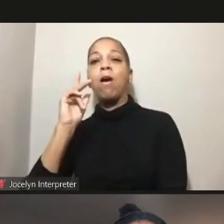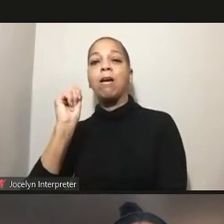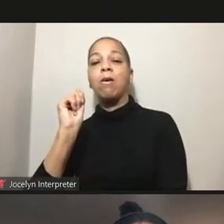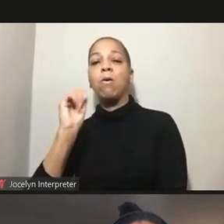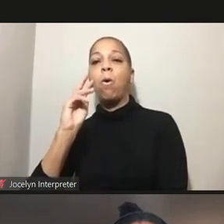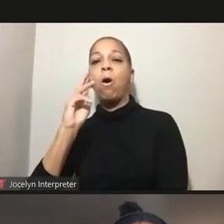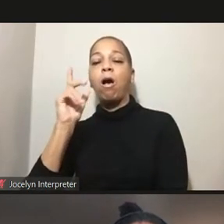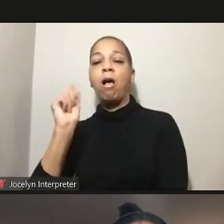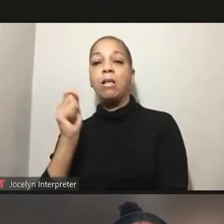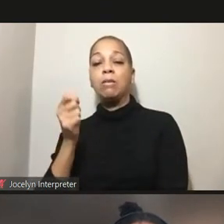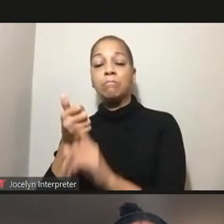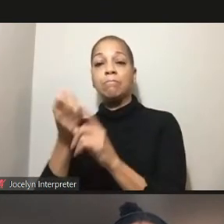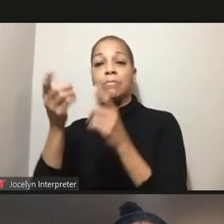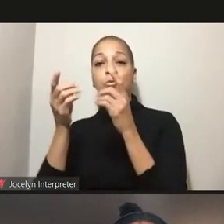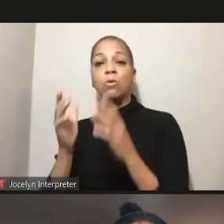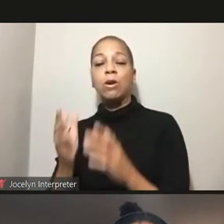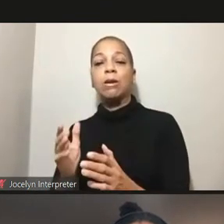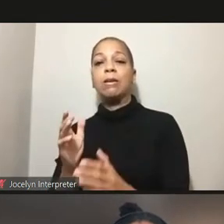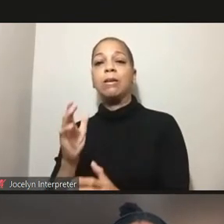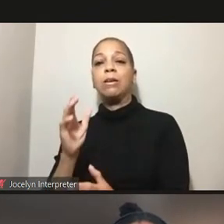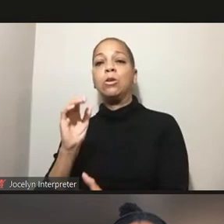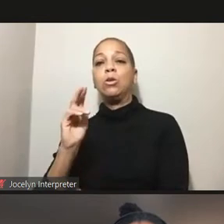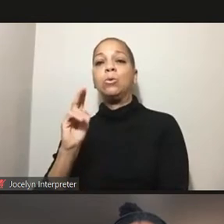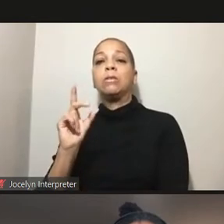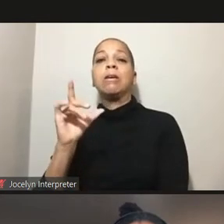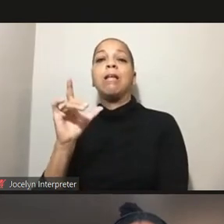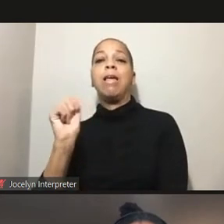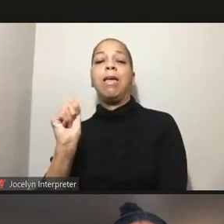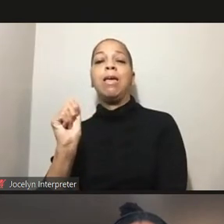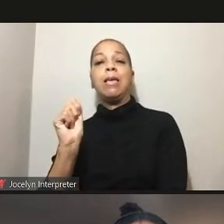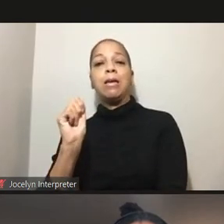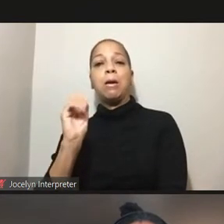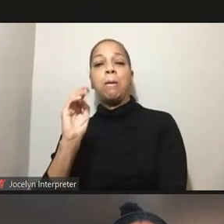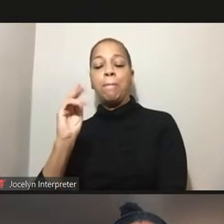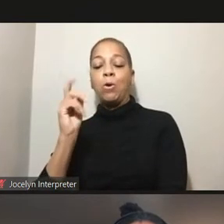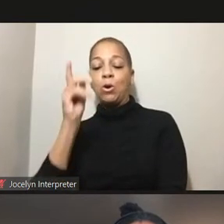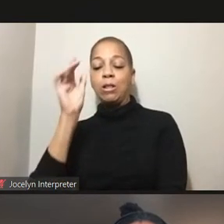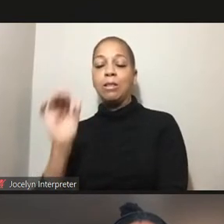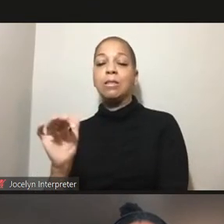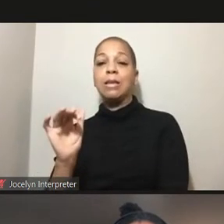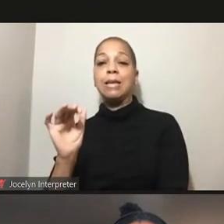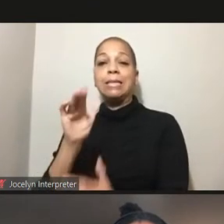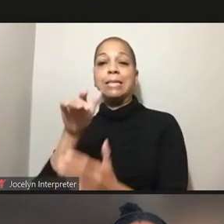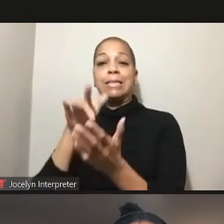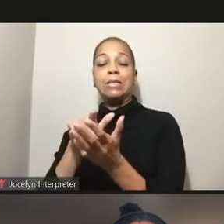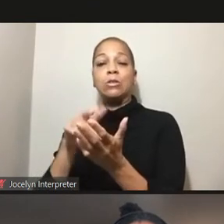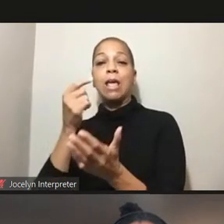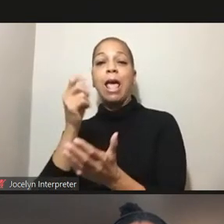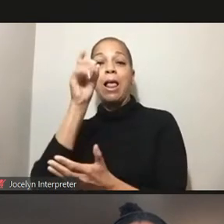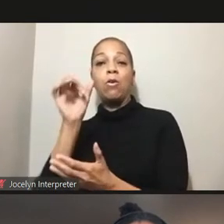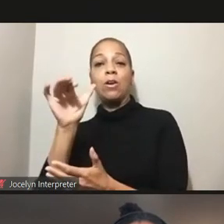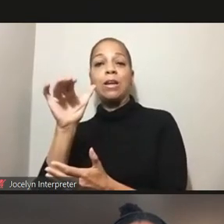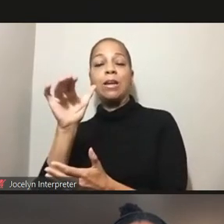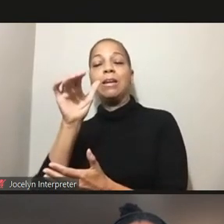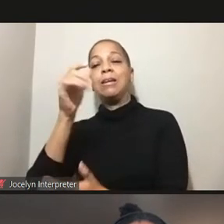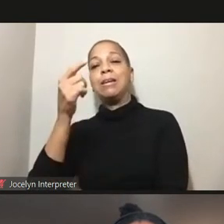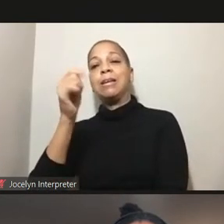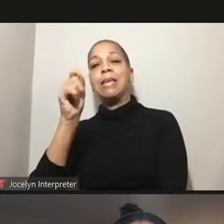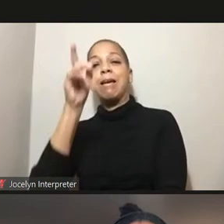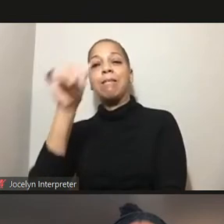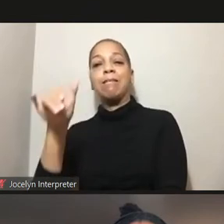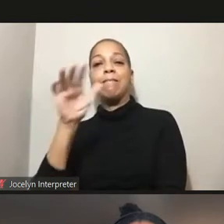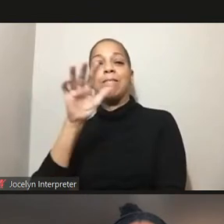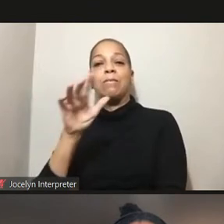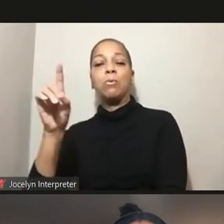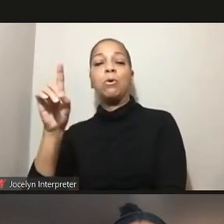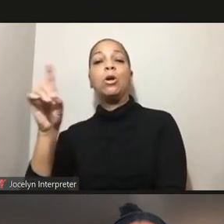of MCLA's Berkshire Cultural Resource Center and its Gallery 51, who's doing amazing work to bring more visibilities